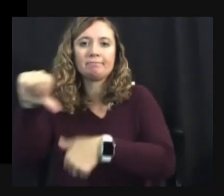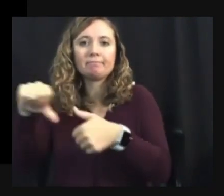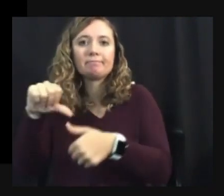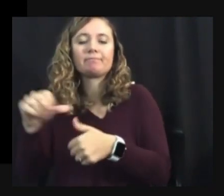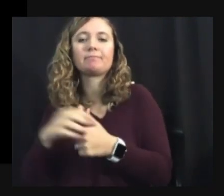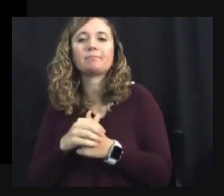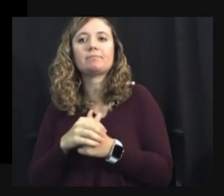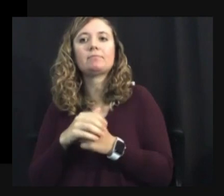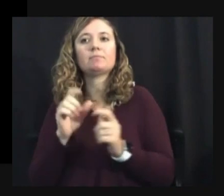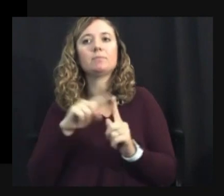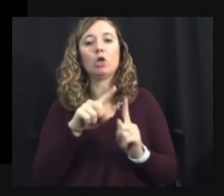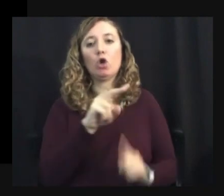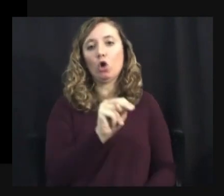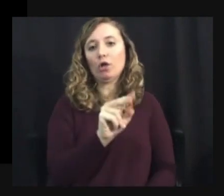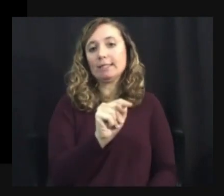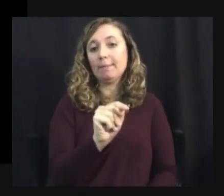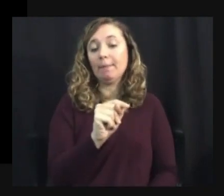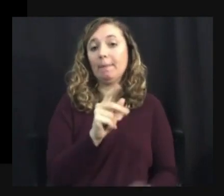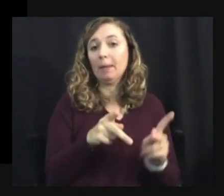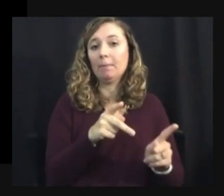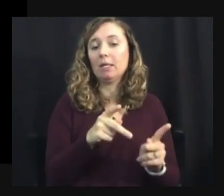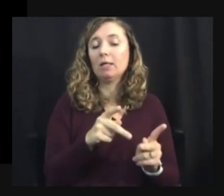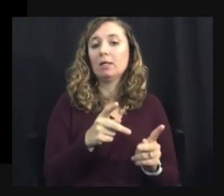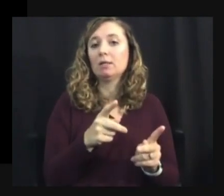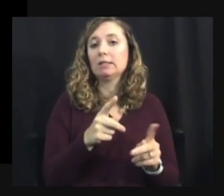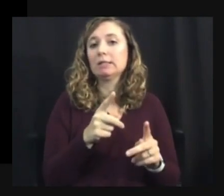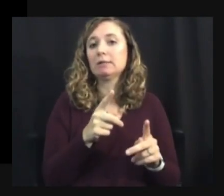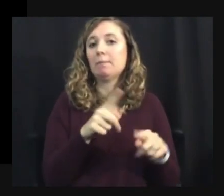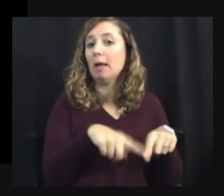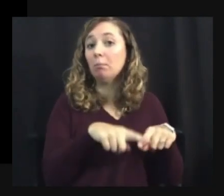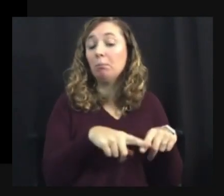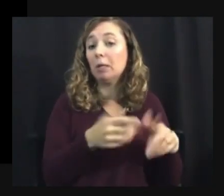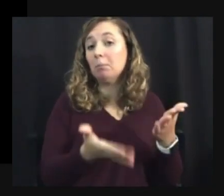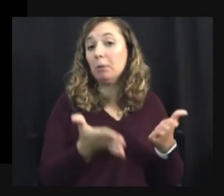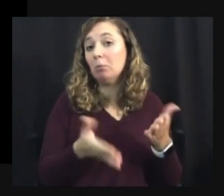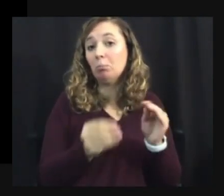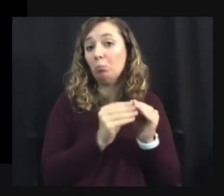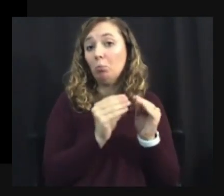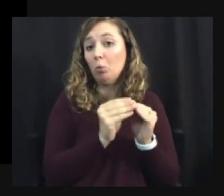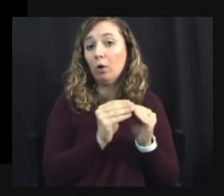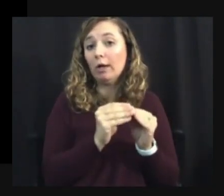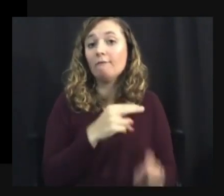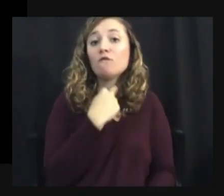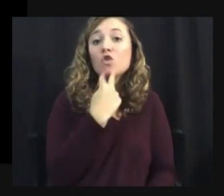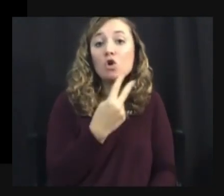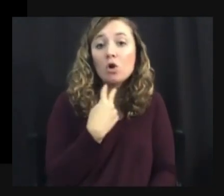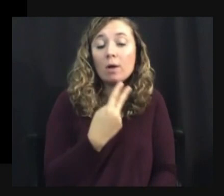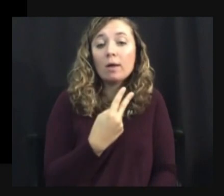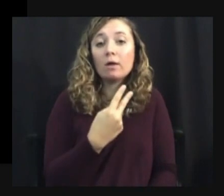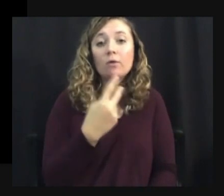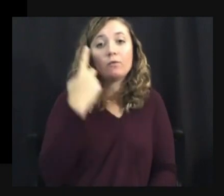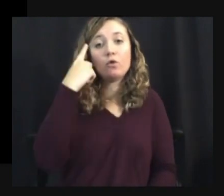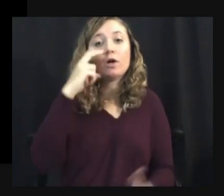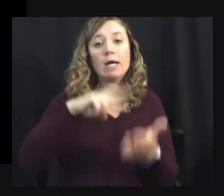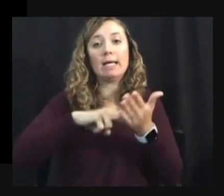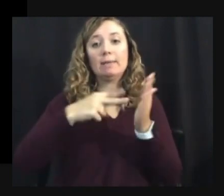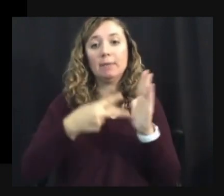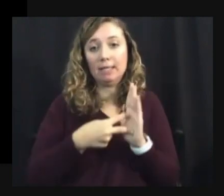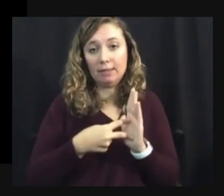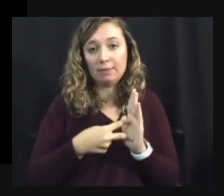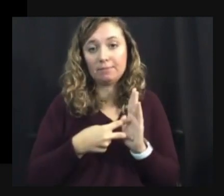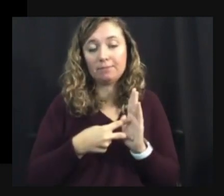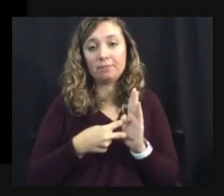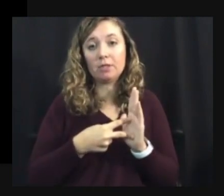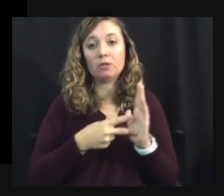rely mostly on verbal communication channel to get their intention communicated to a partner. But